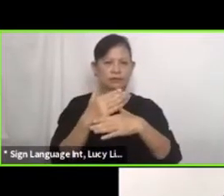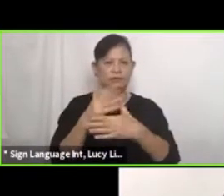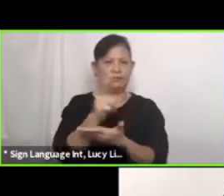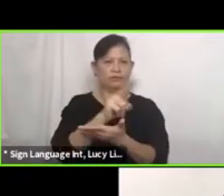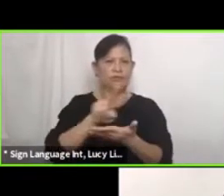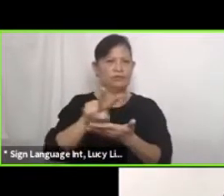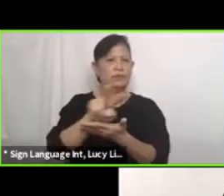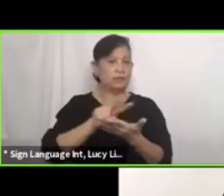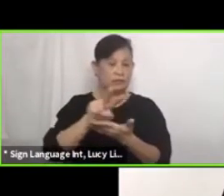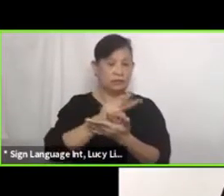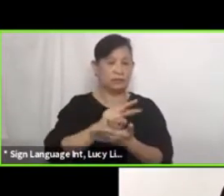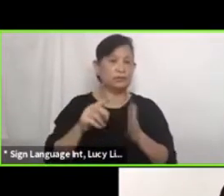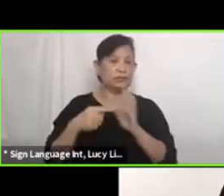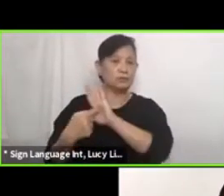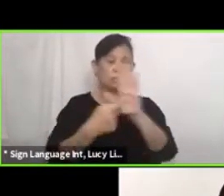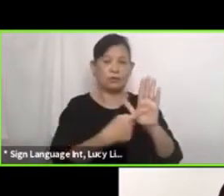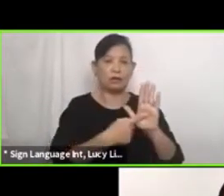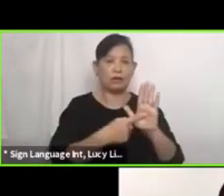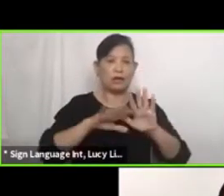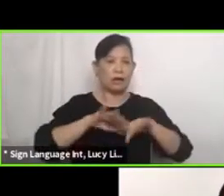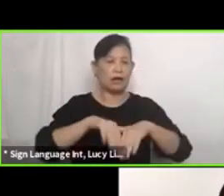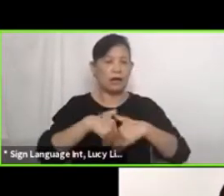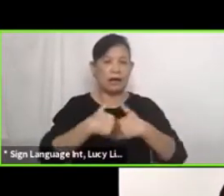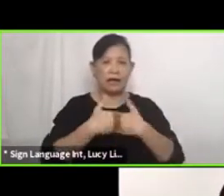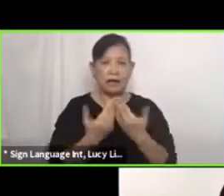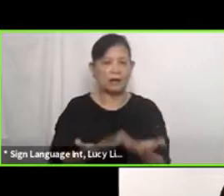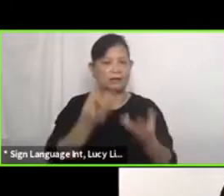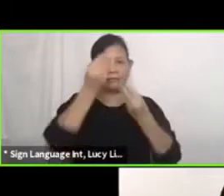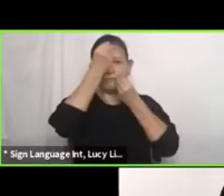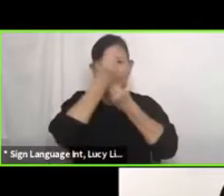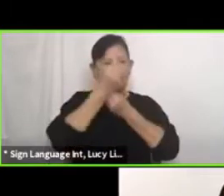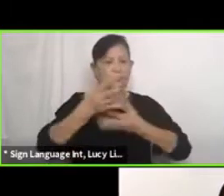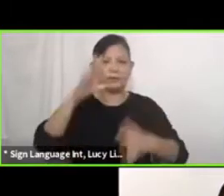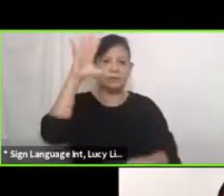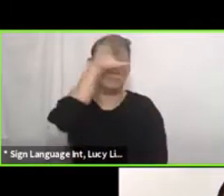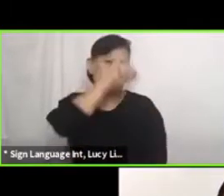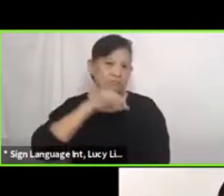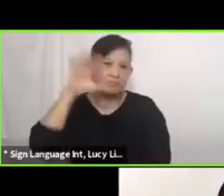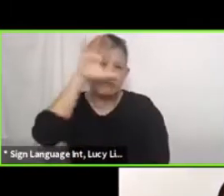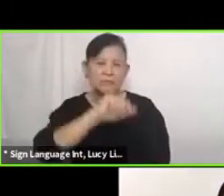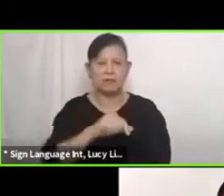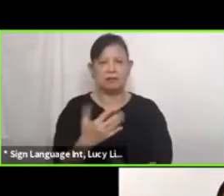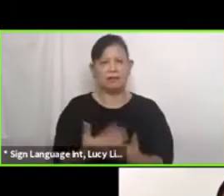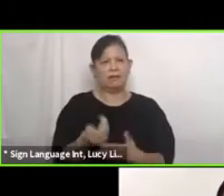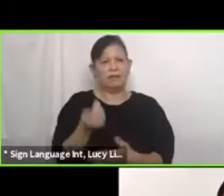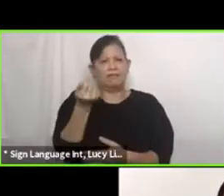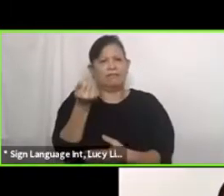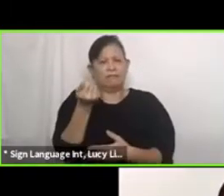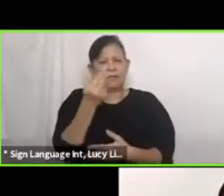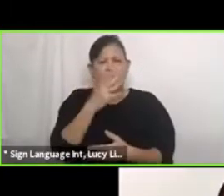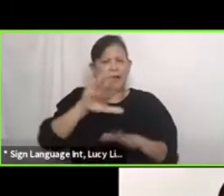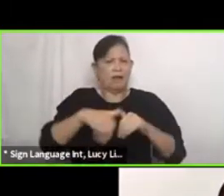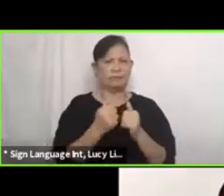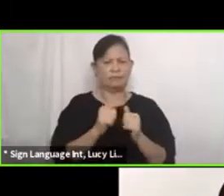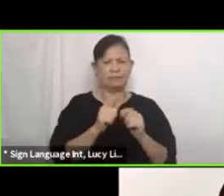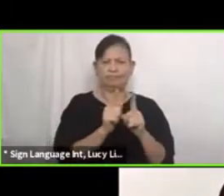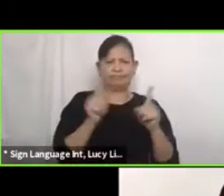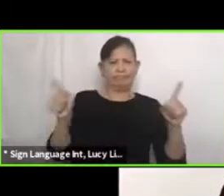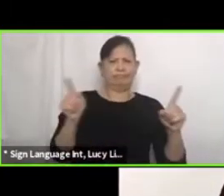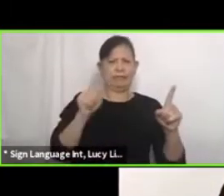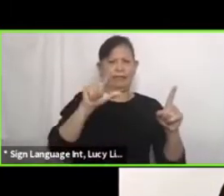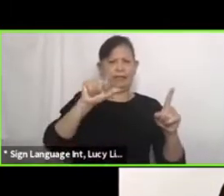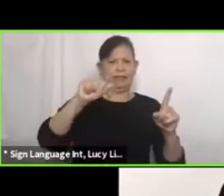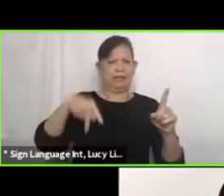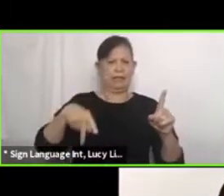shows like how the data is missing, how the information gap is so huge, and these kind of practical